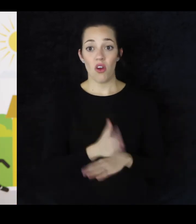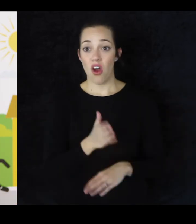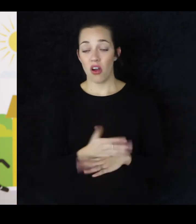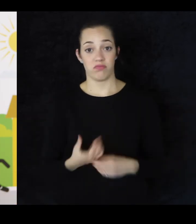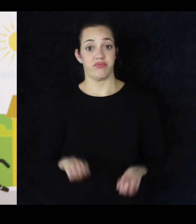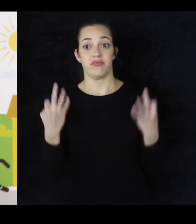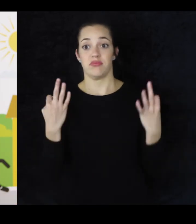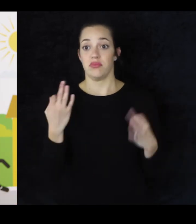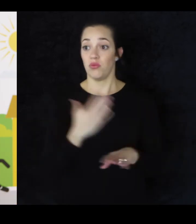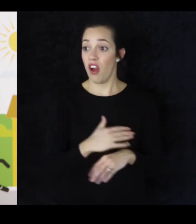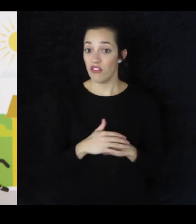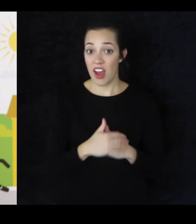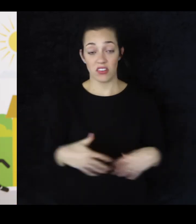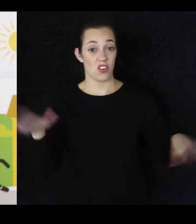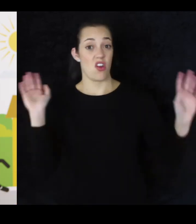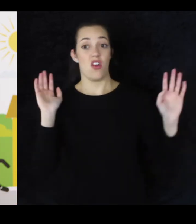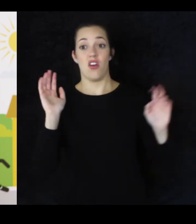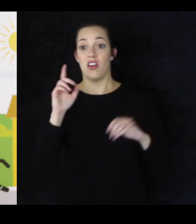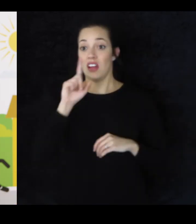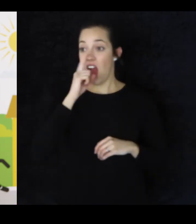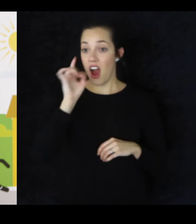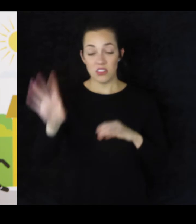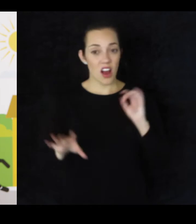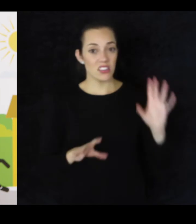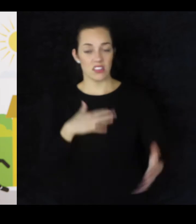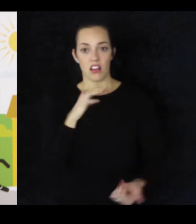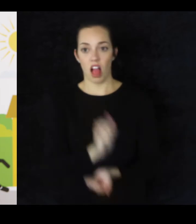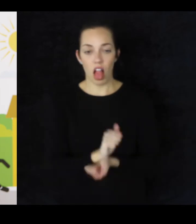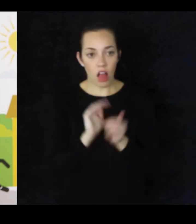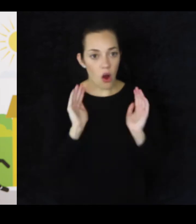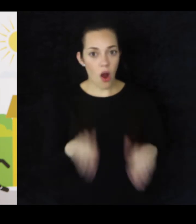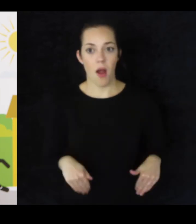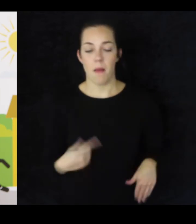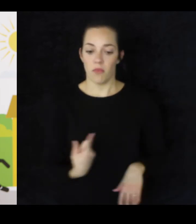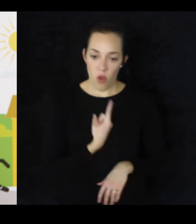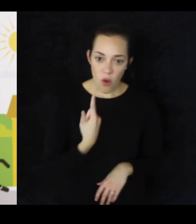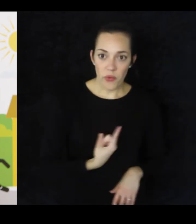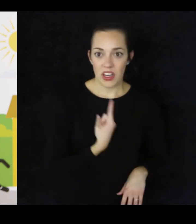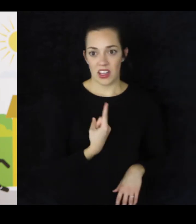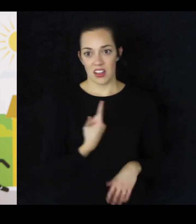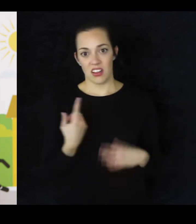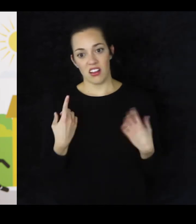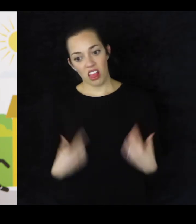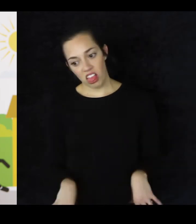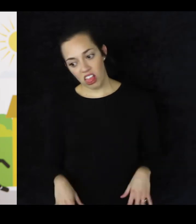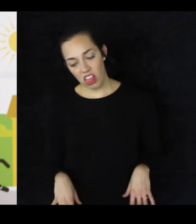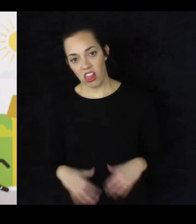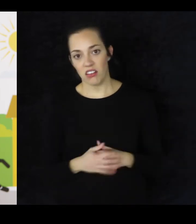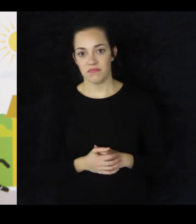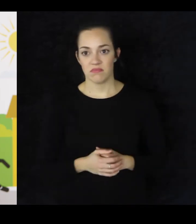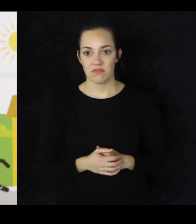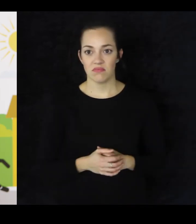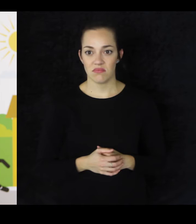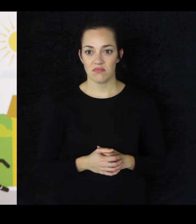friends disappear, you can't get out, you're stuck at home, isolation. And it is lonely,